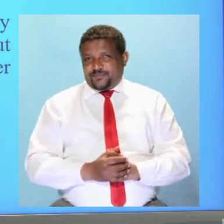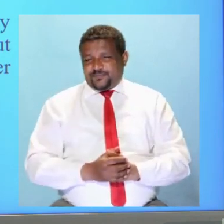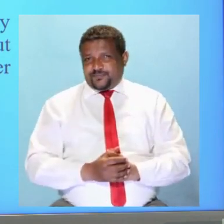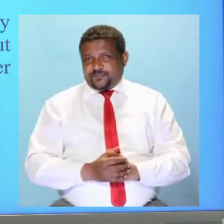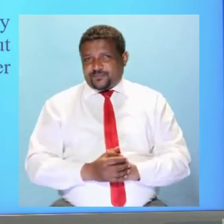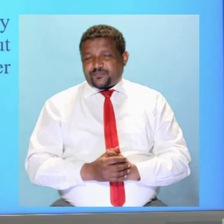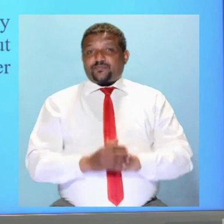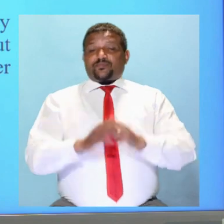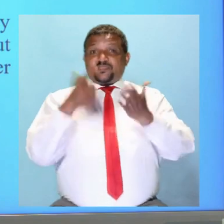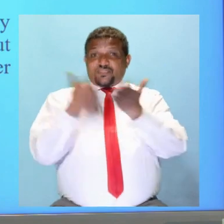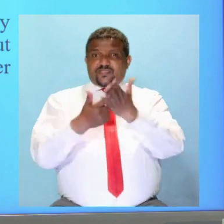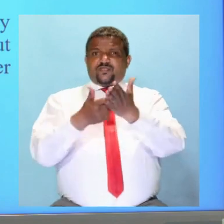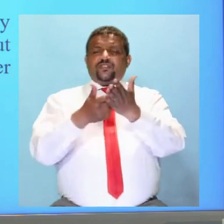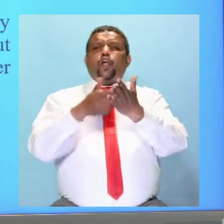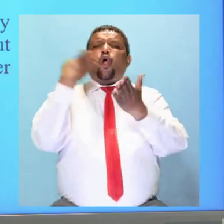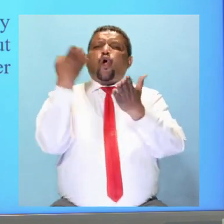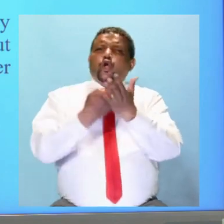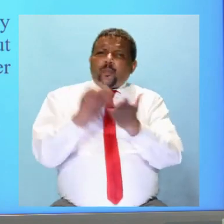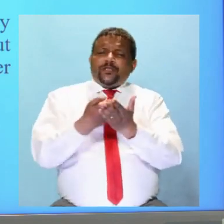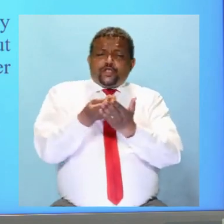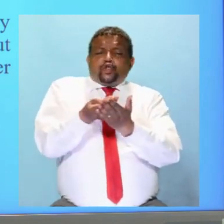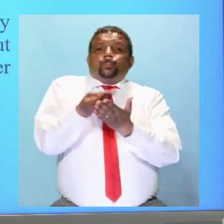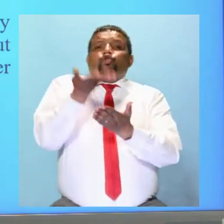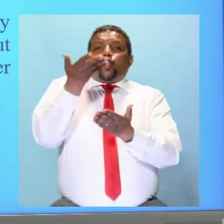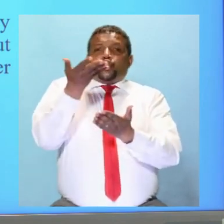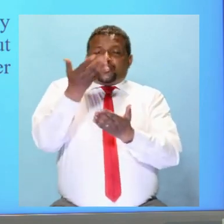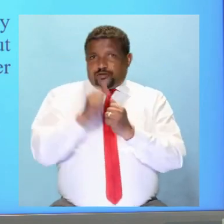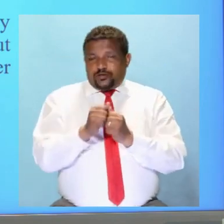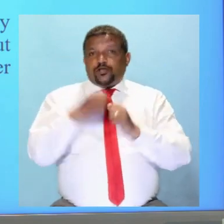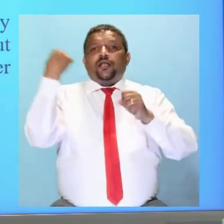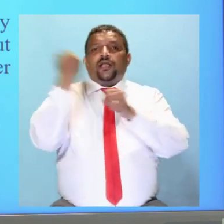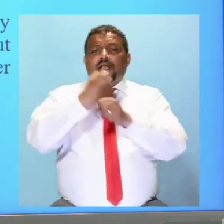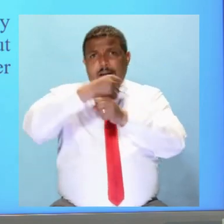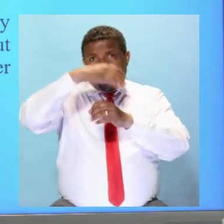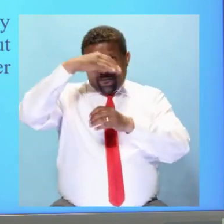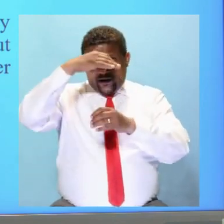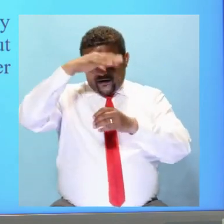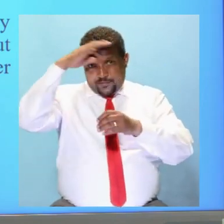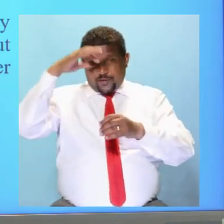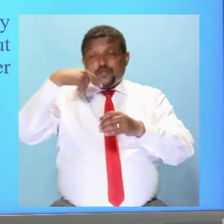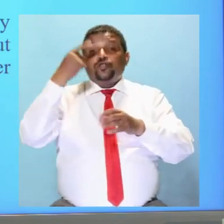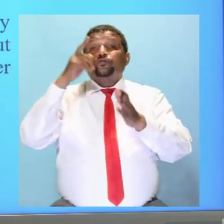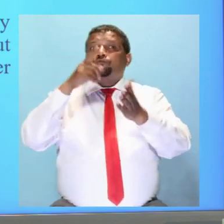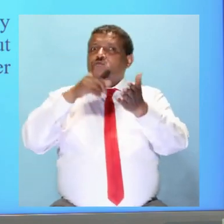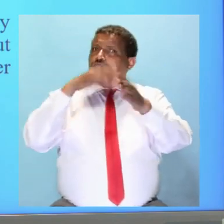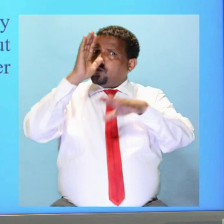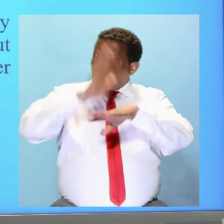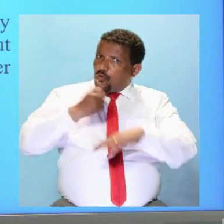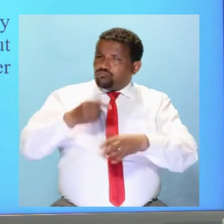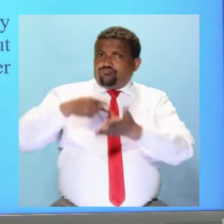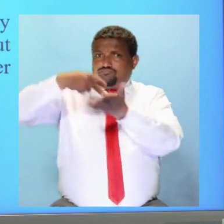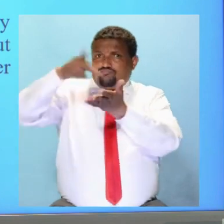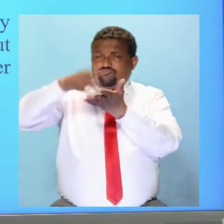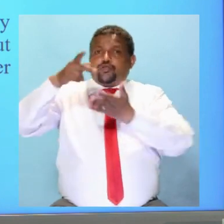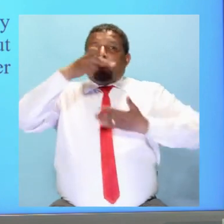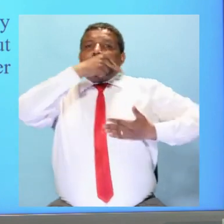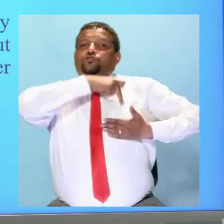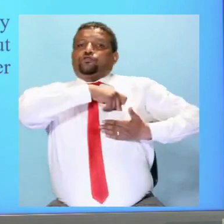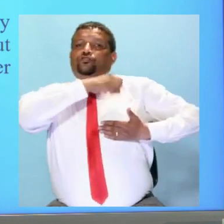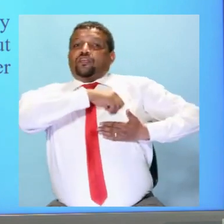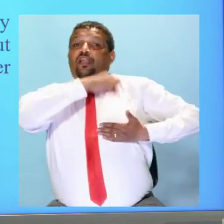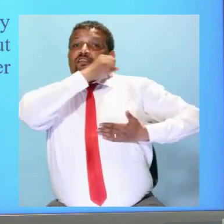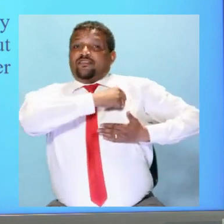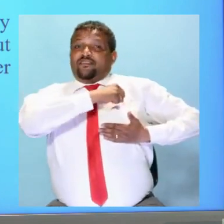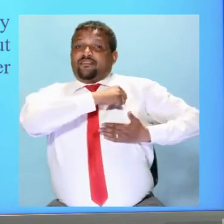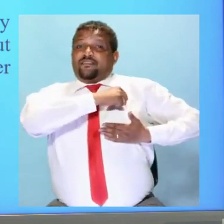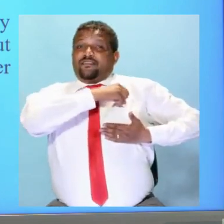The reward for the economic resource labor is called wage or salary,